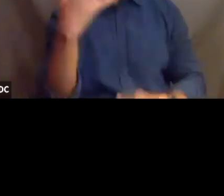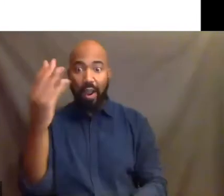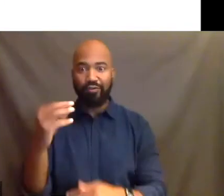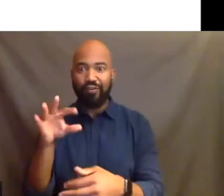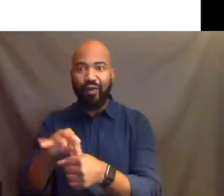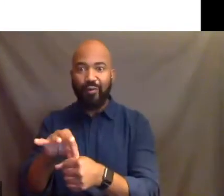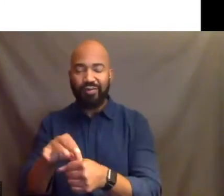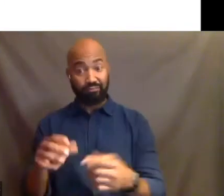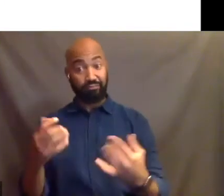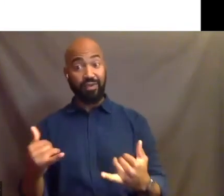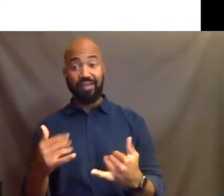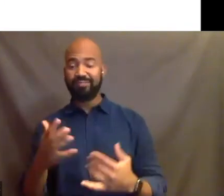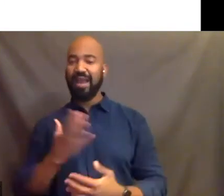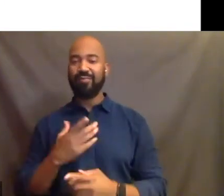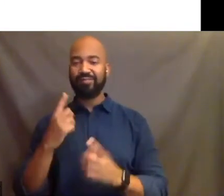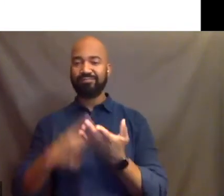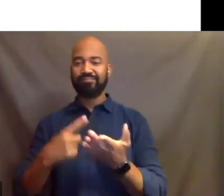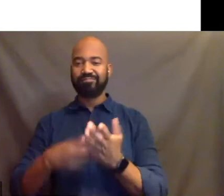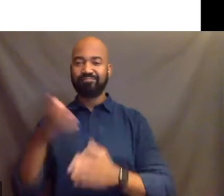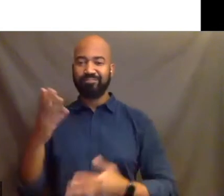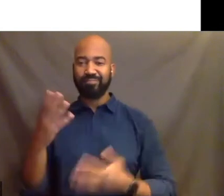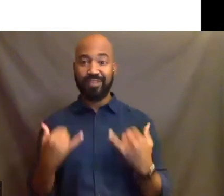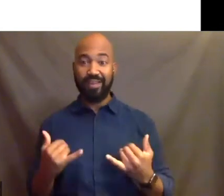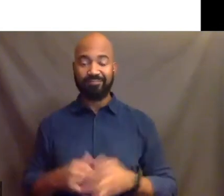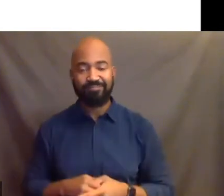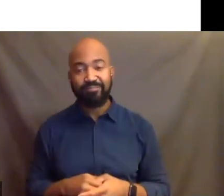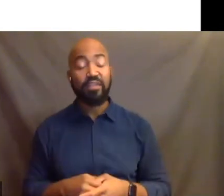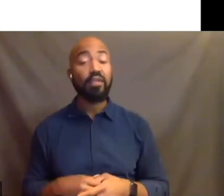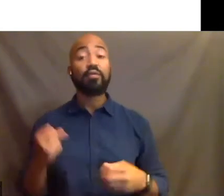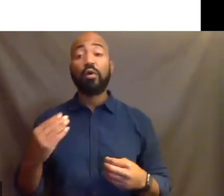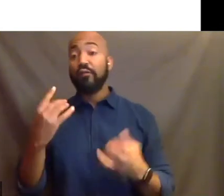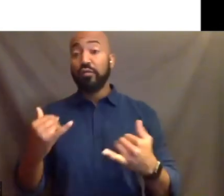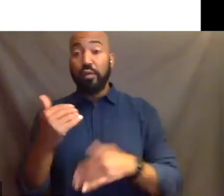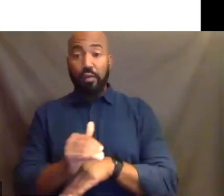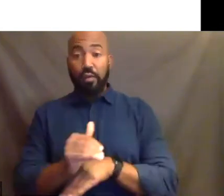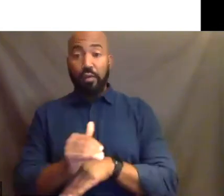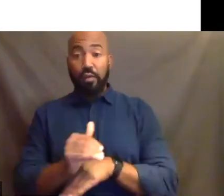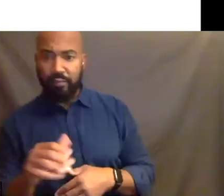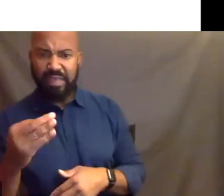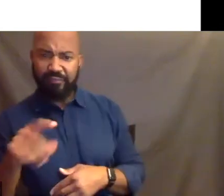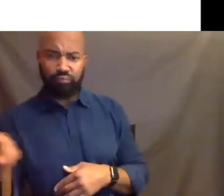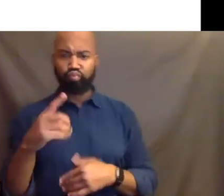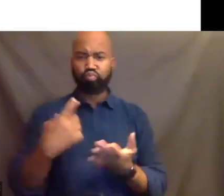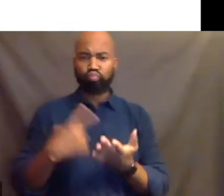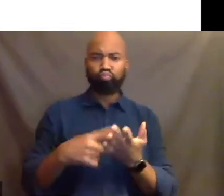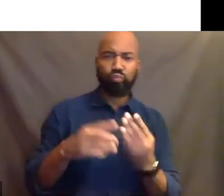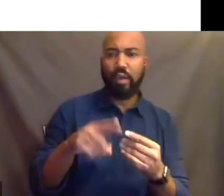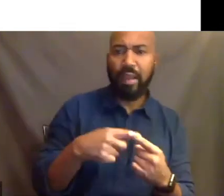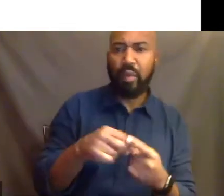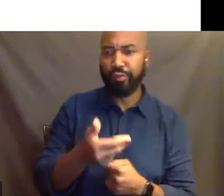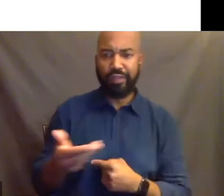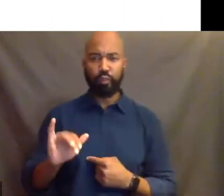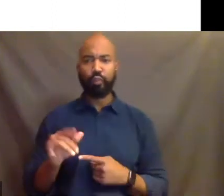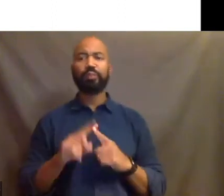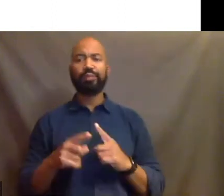So what I'd like to talk about tonight, in addition to anything that folks want to chat about, is just going